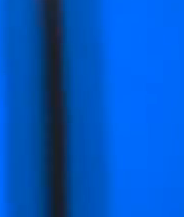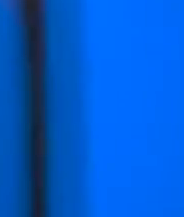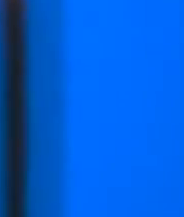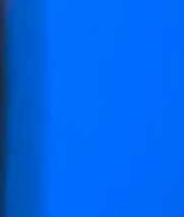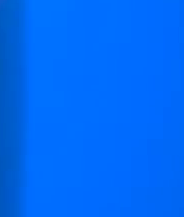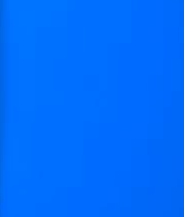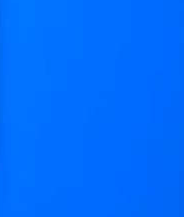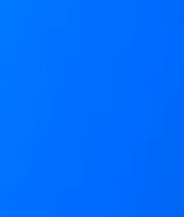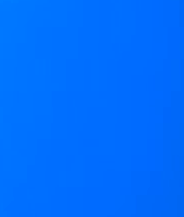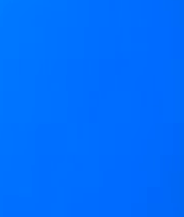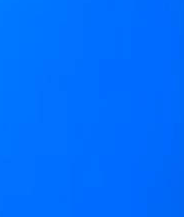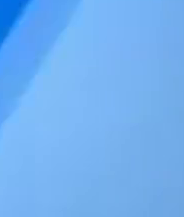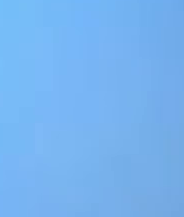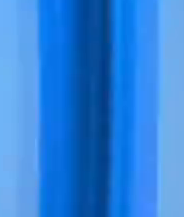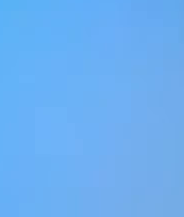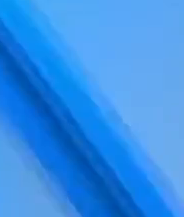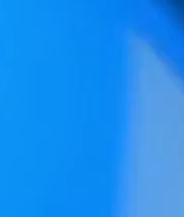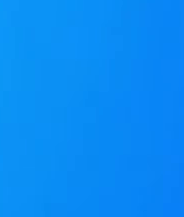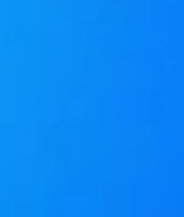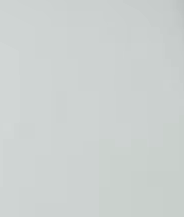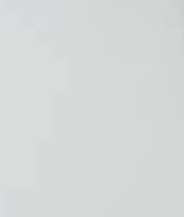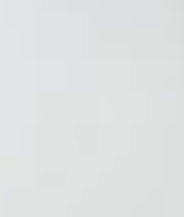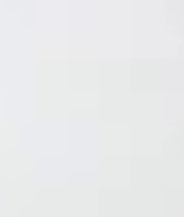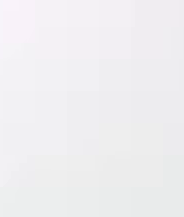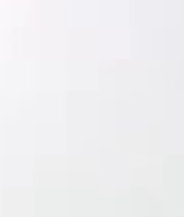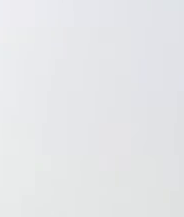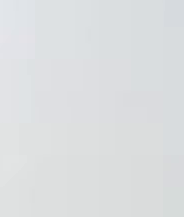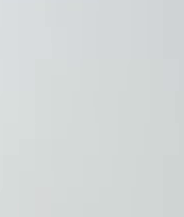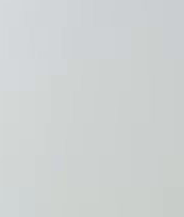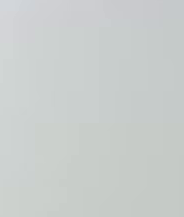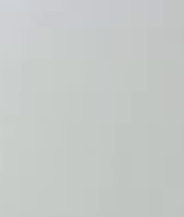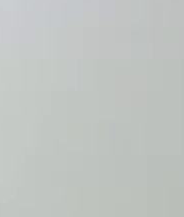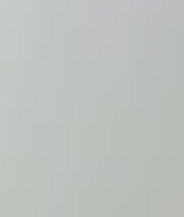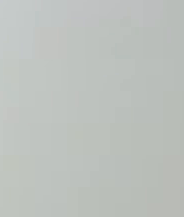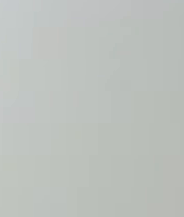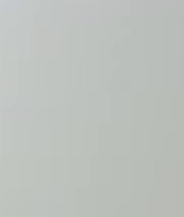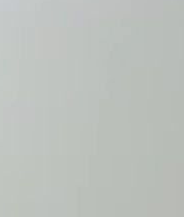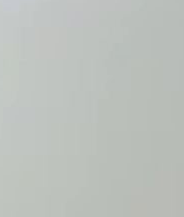ZNS Total Sports is brought to you by Fourth Terrace Diagnostic Center.